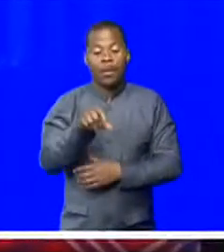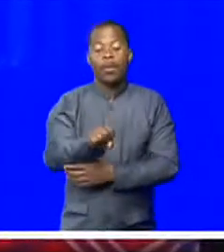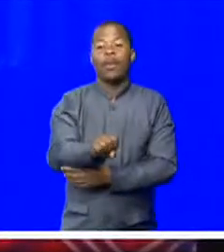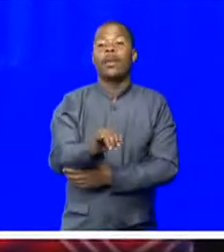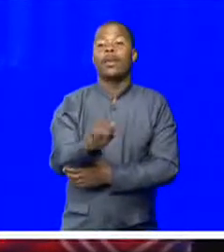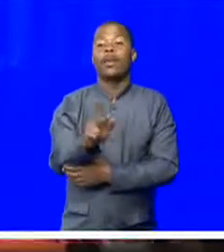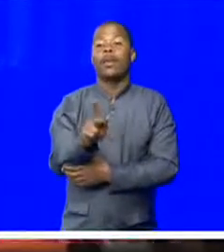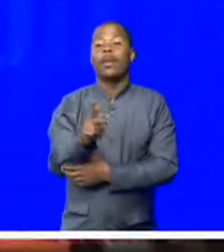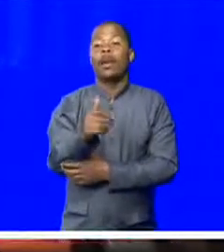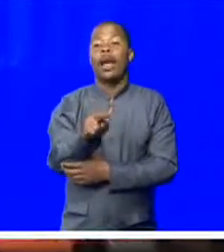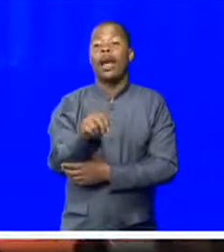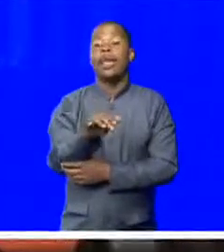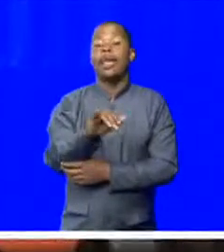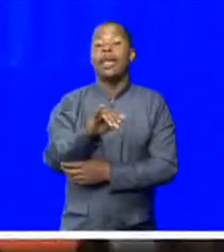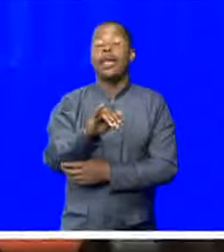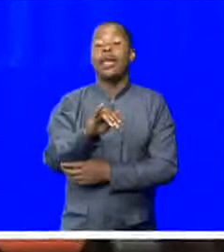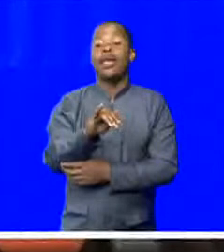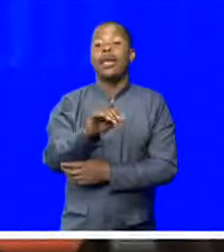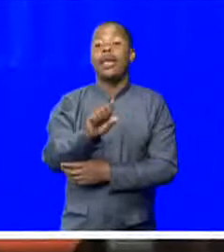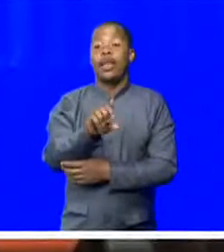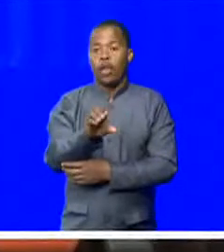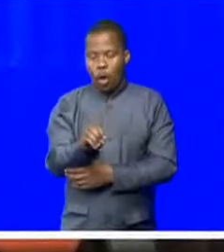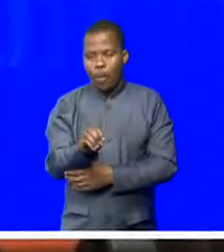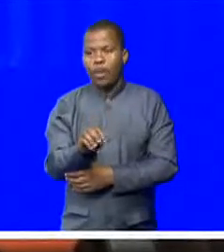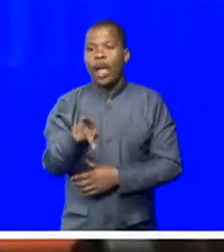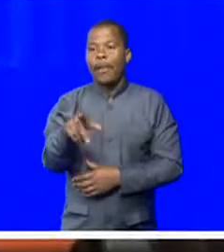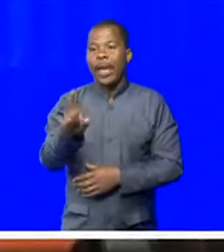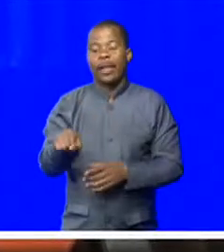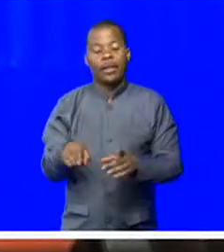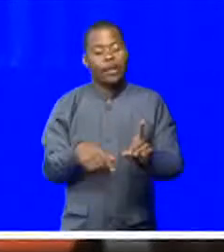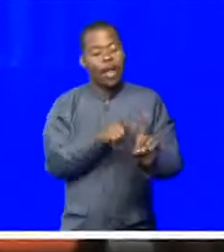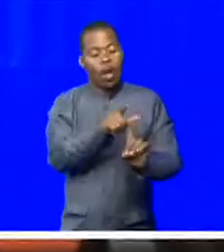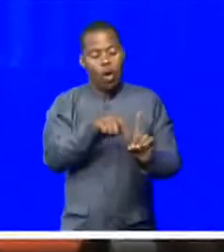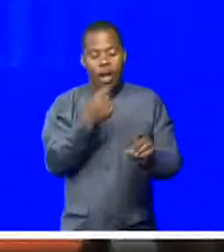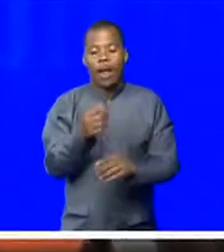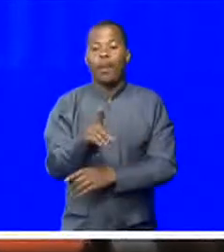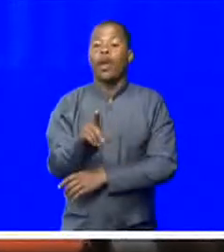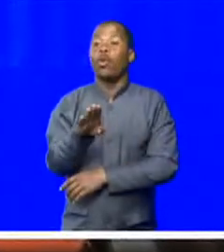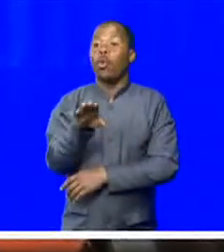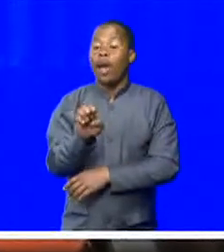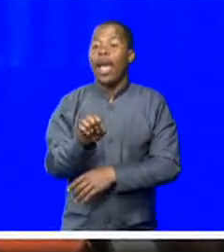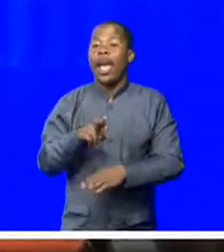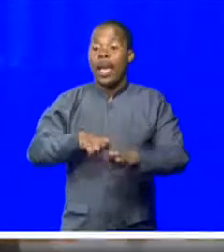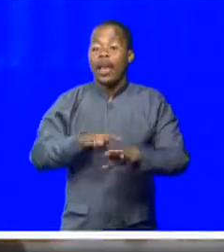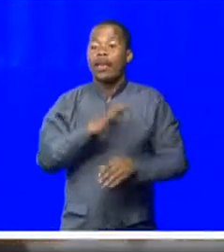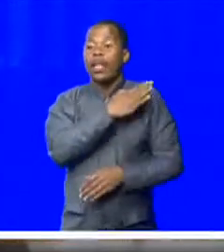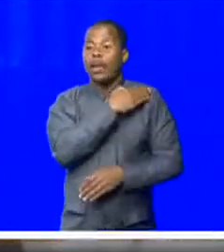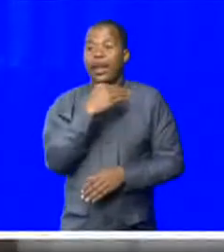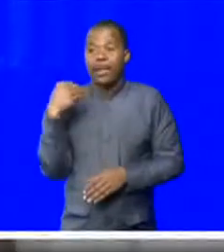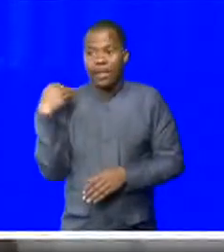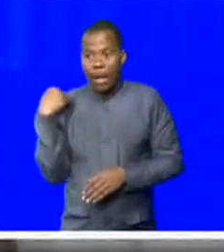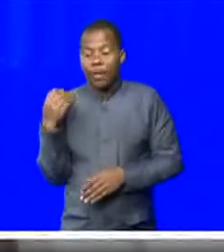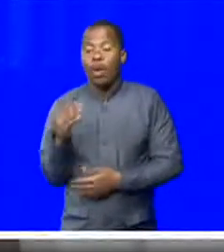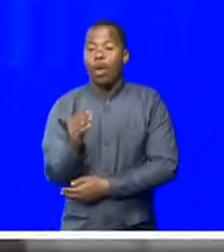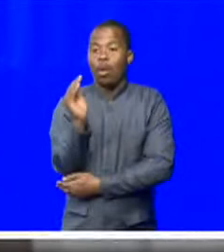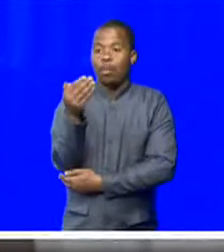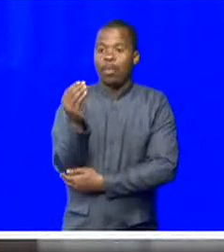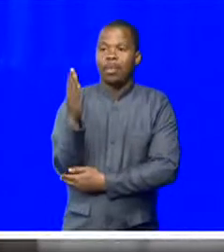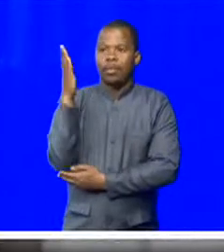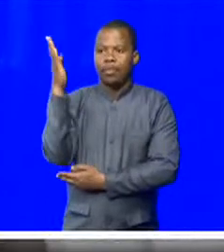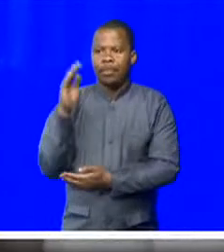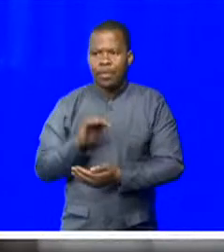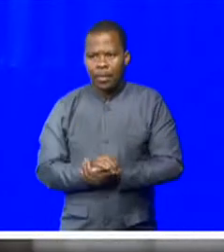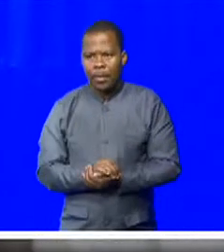Dube. Dube says archives are pivotal in ensuring good governance and accountability. Archives preserves